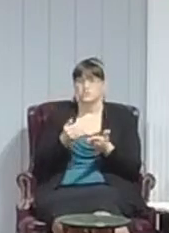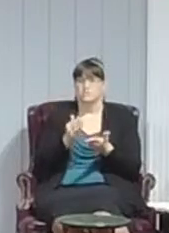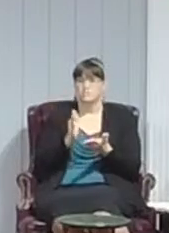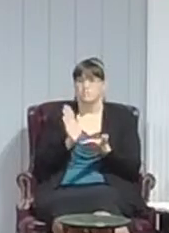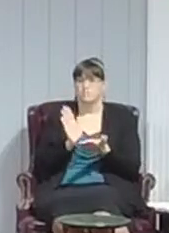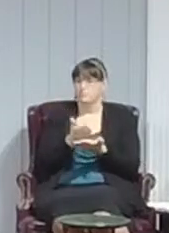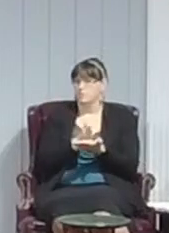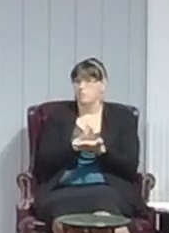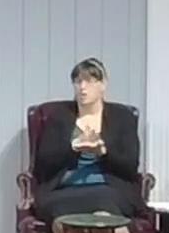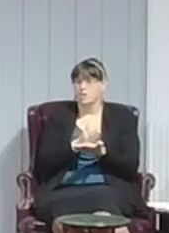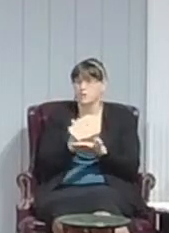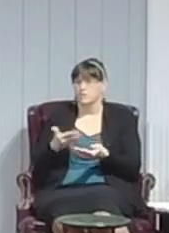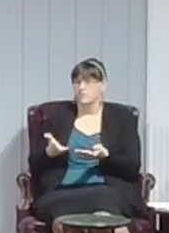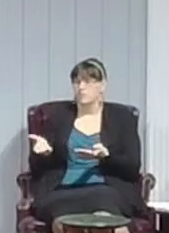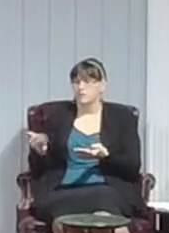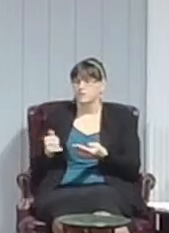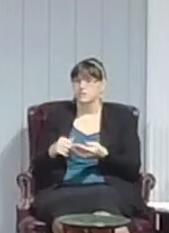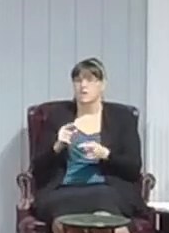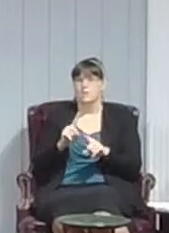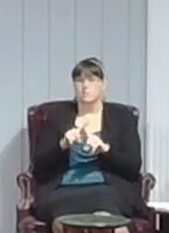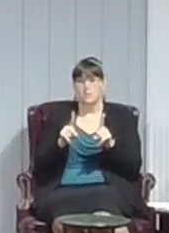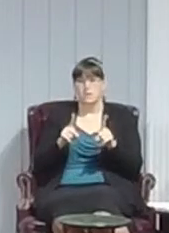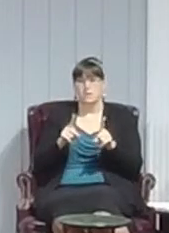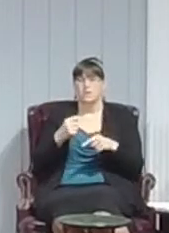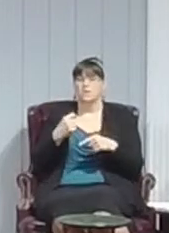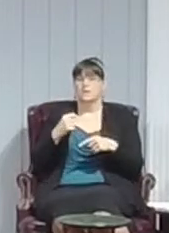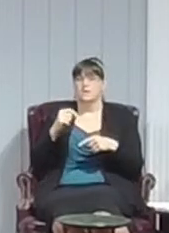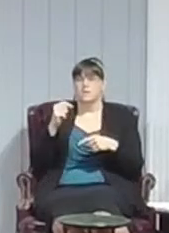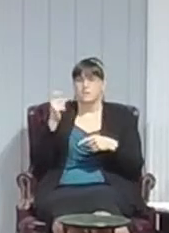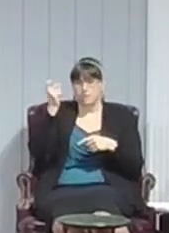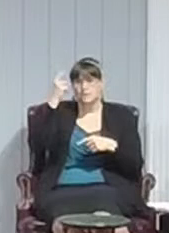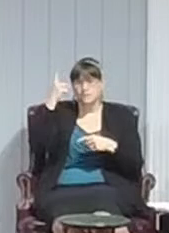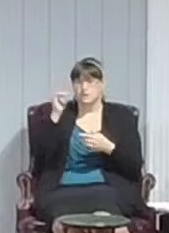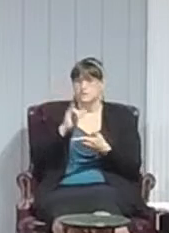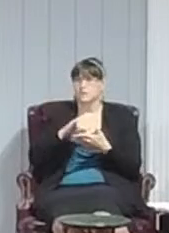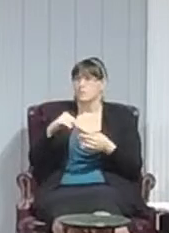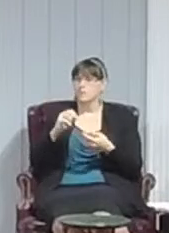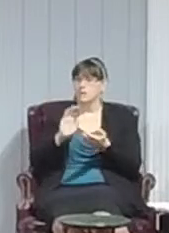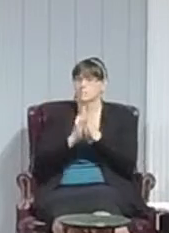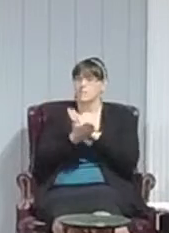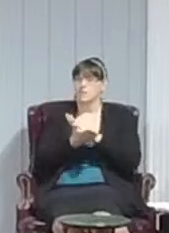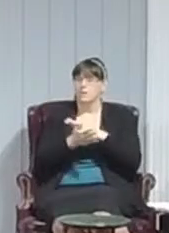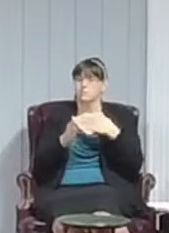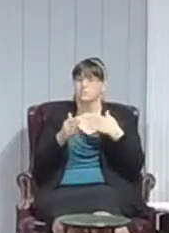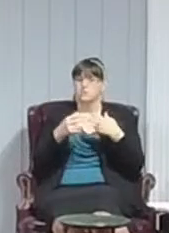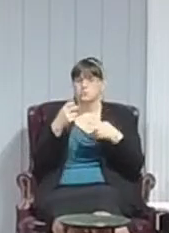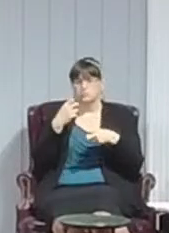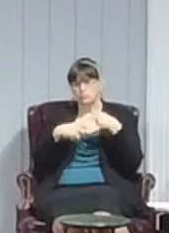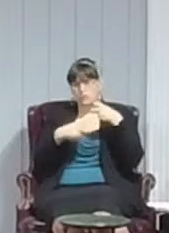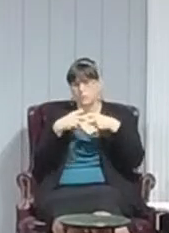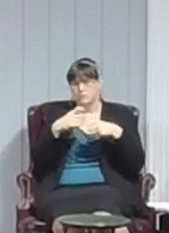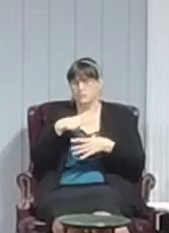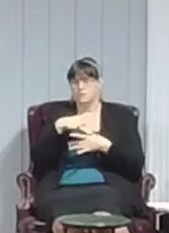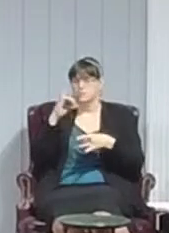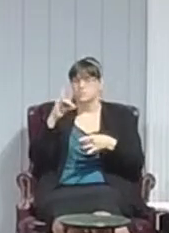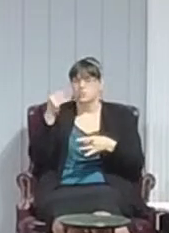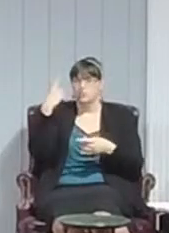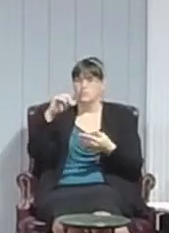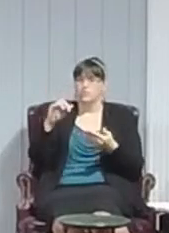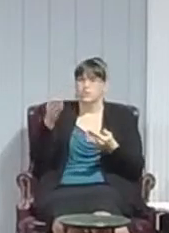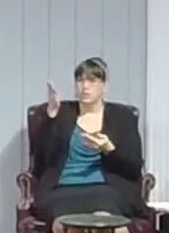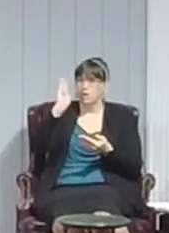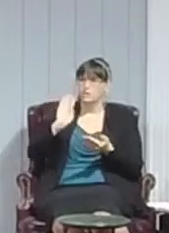sense that we would become troubled in our soul that God, for God to be glorified. It ought to concern